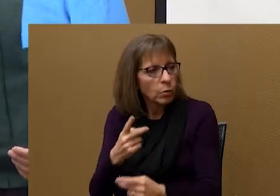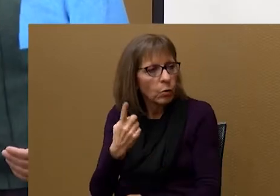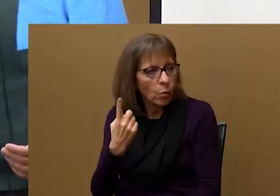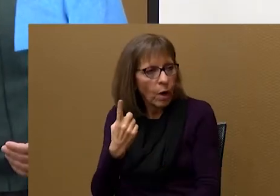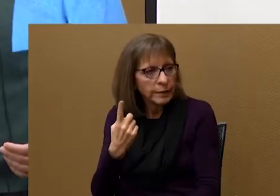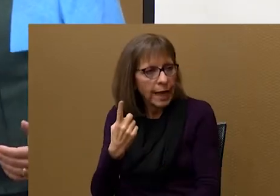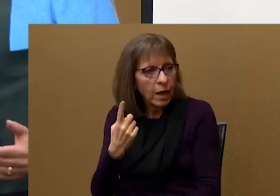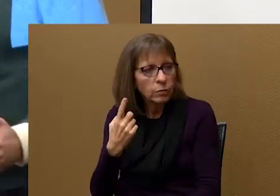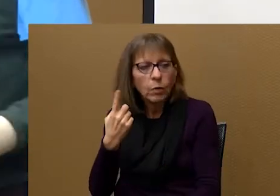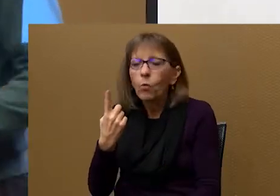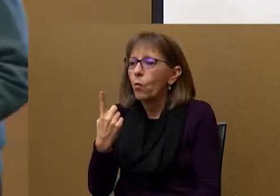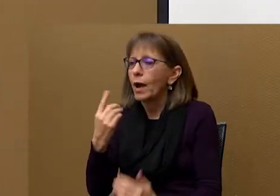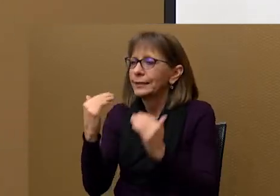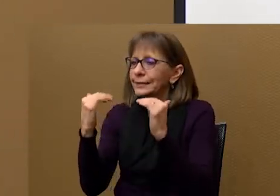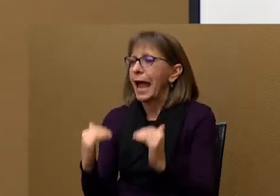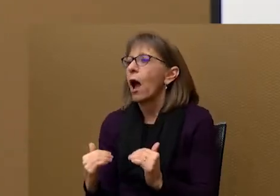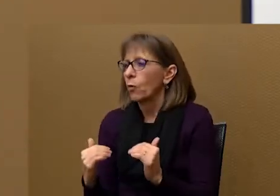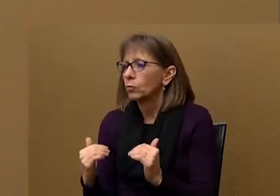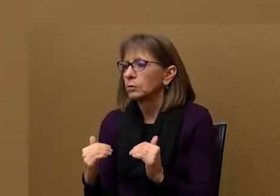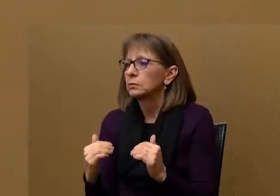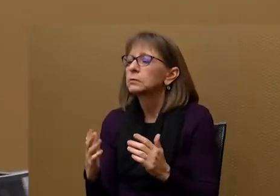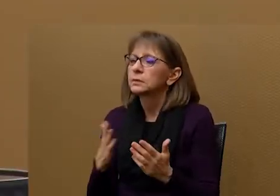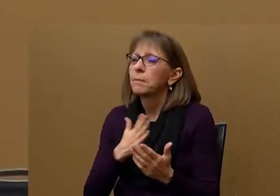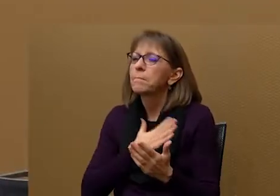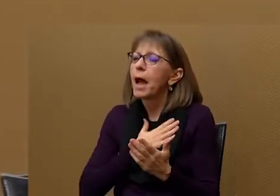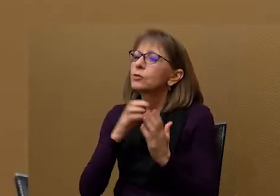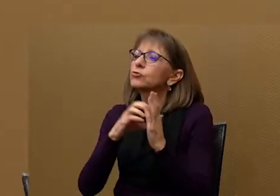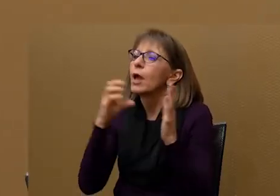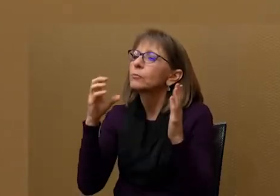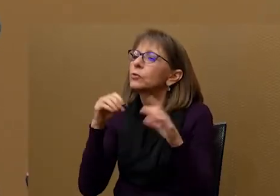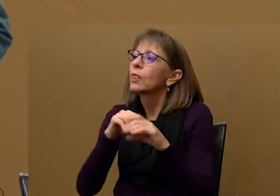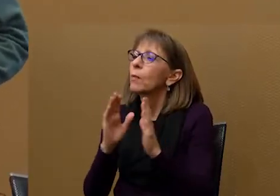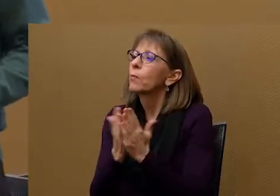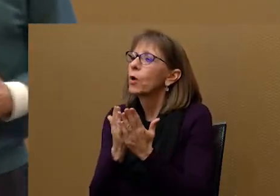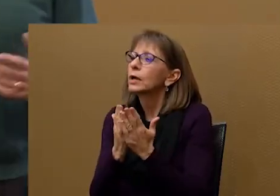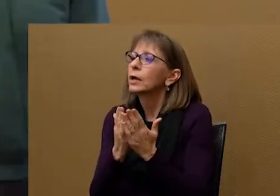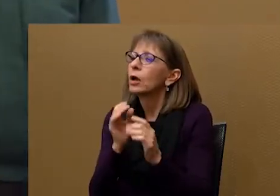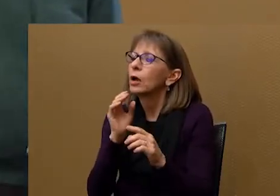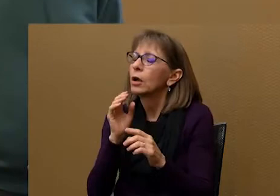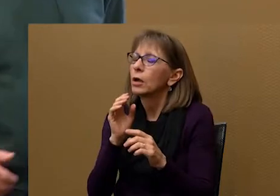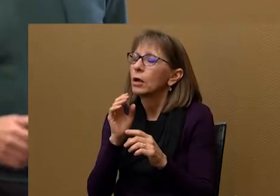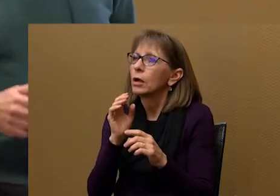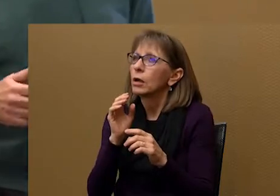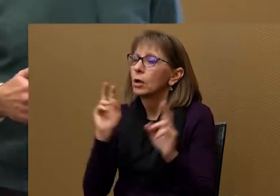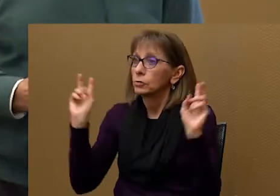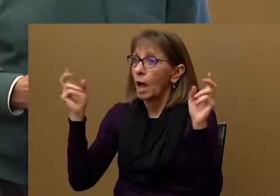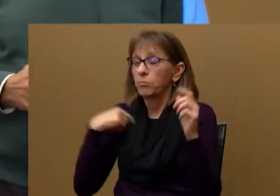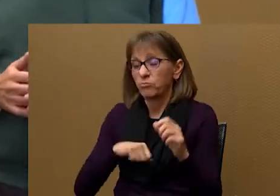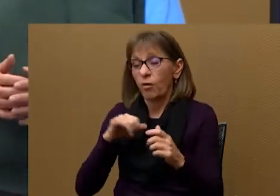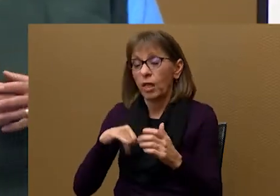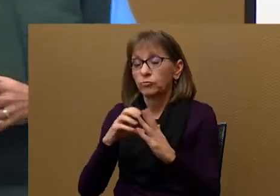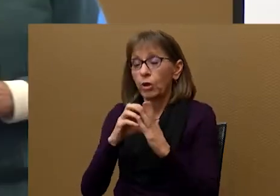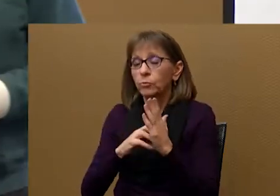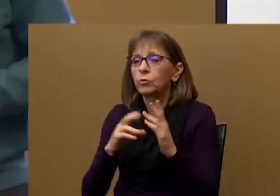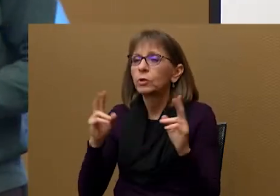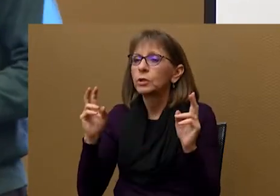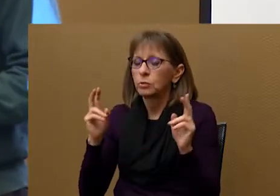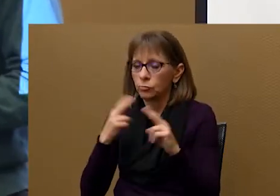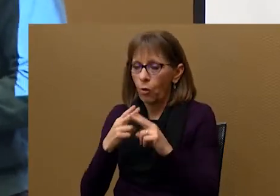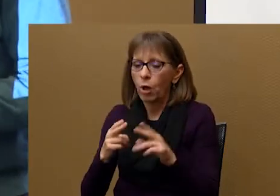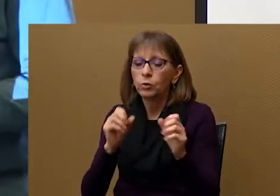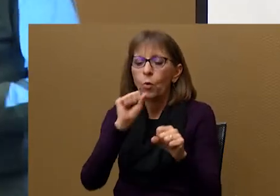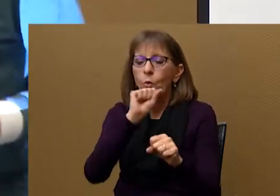one down. And there's a chapter in the book, it's the chapter I'm most proud of, on working one